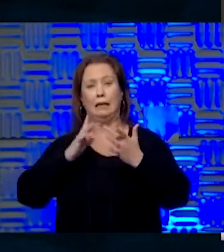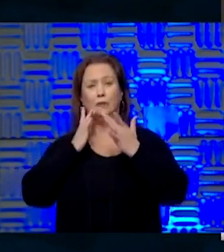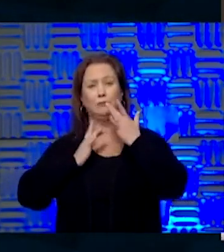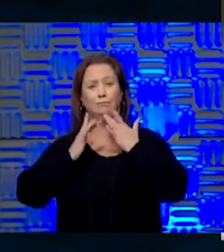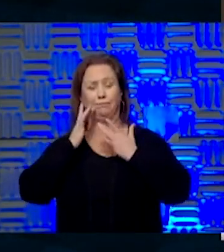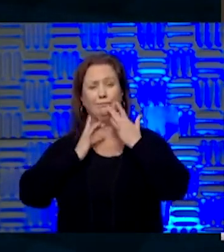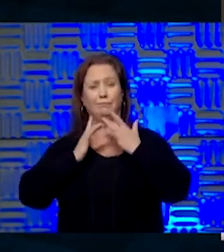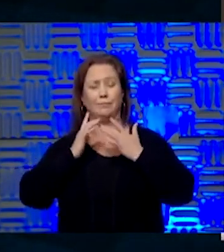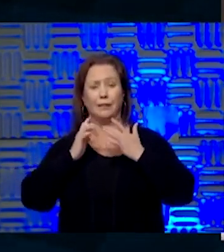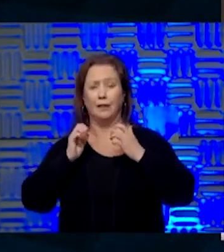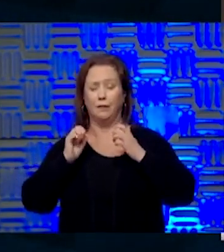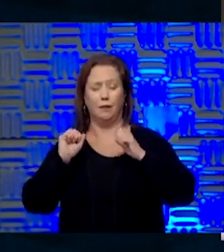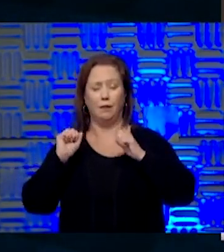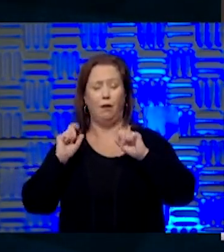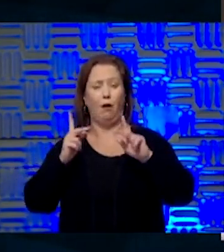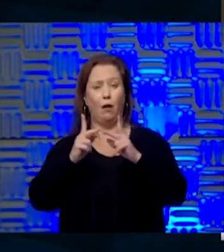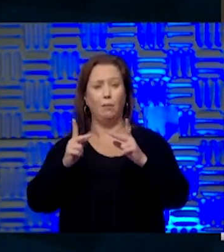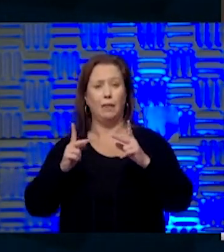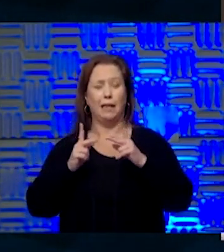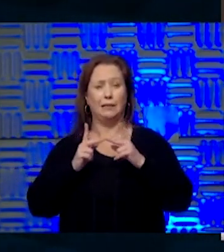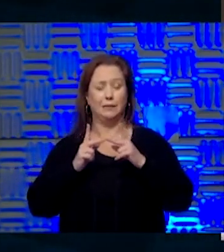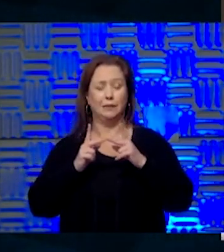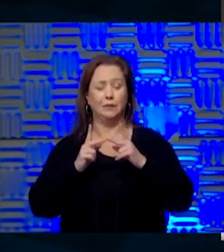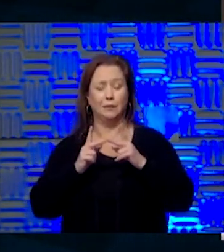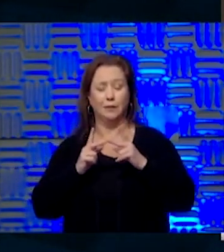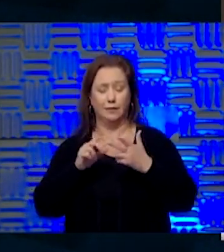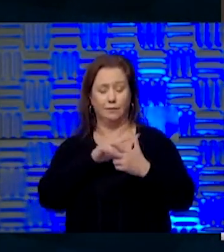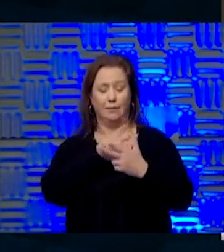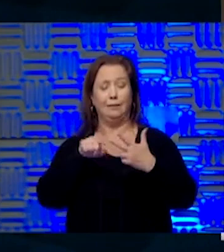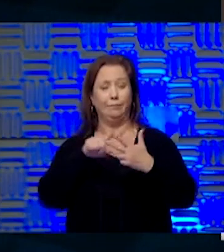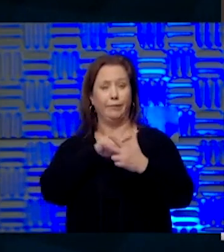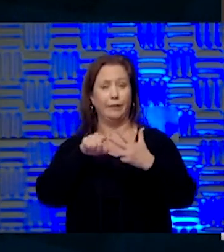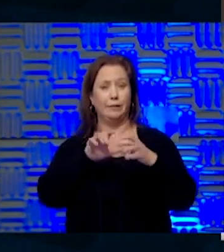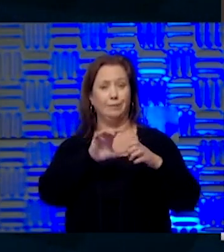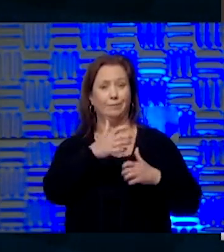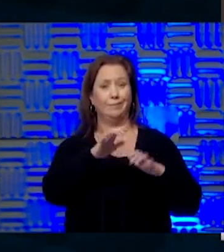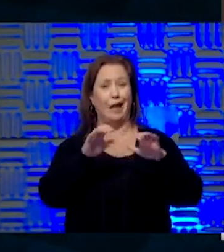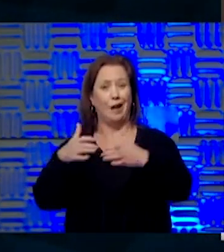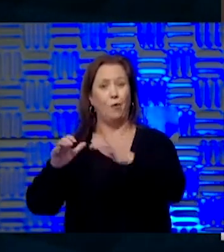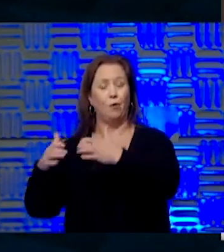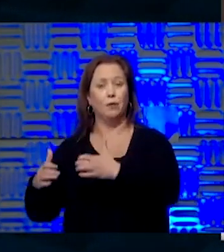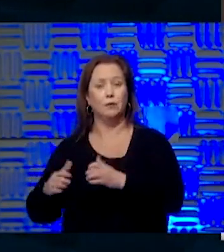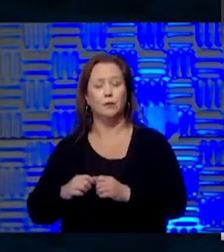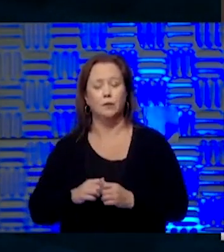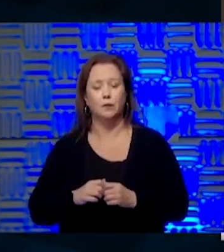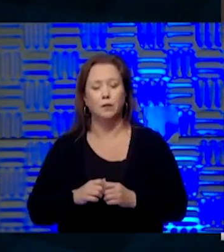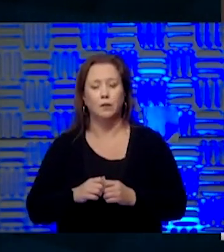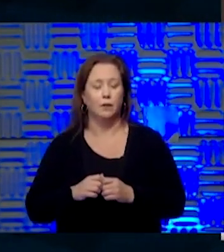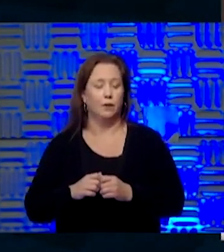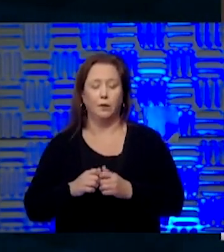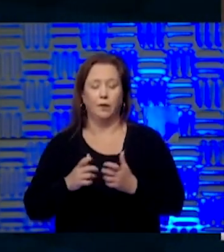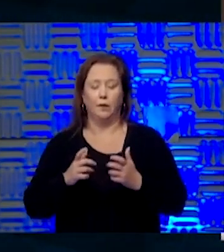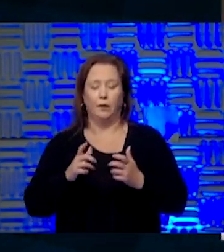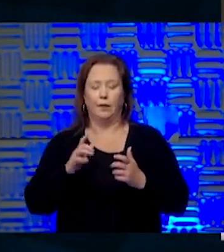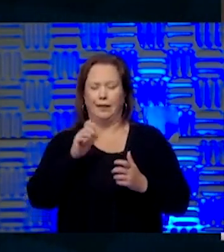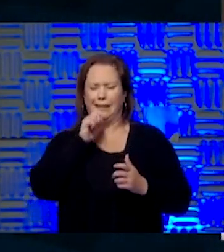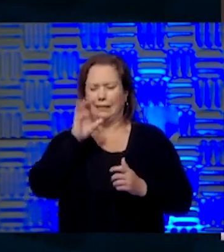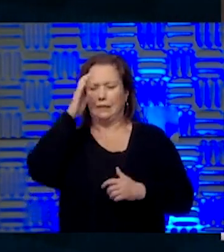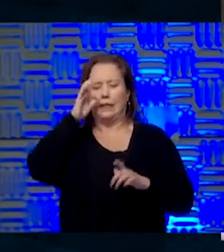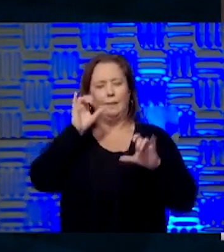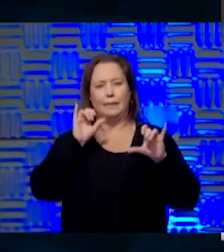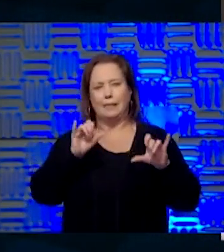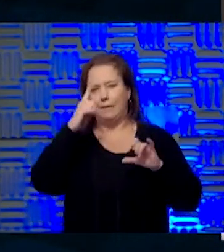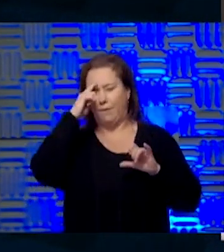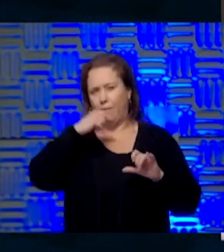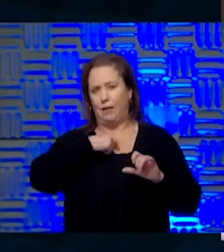in various places in one or more of those things. And no particular circumstance seems the same to me.